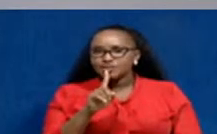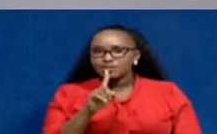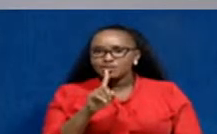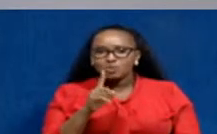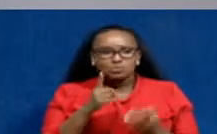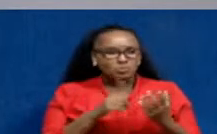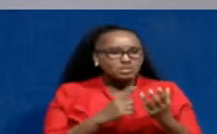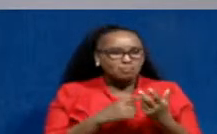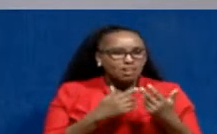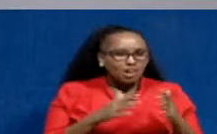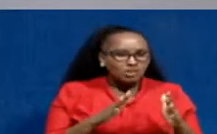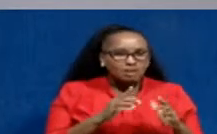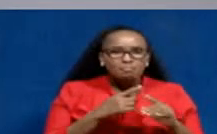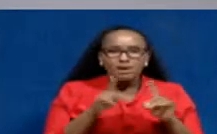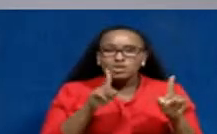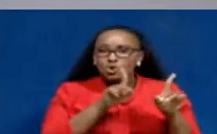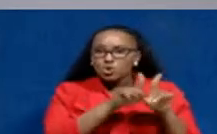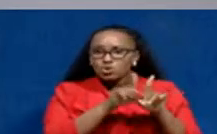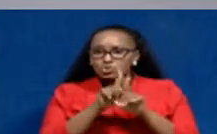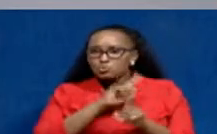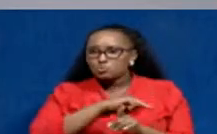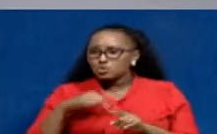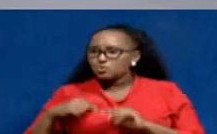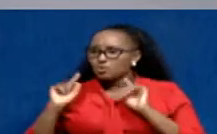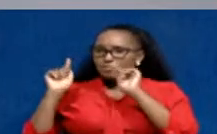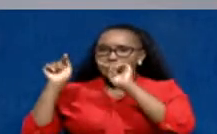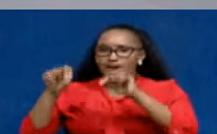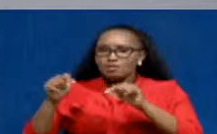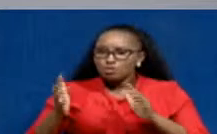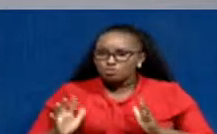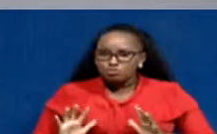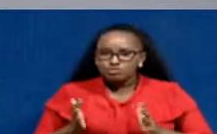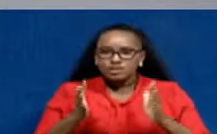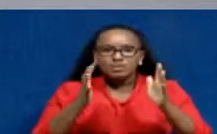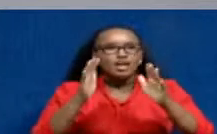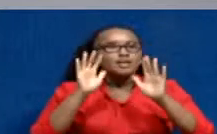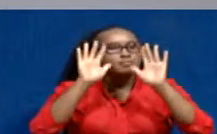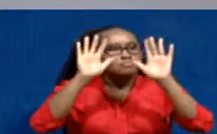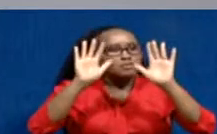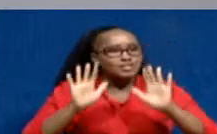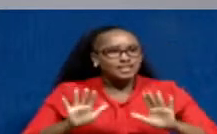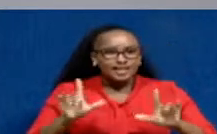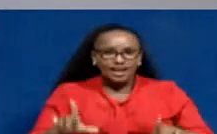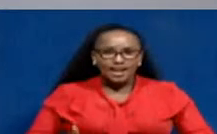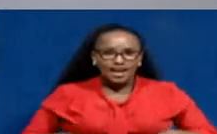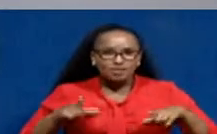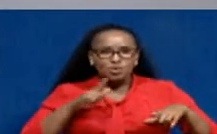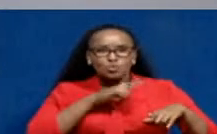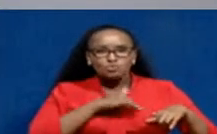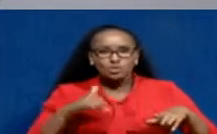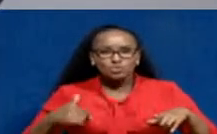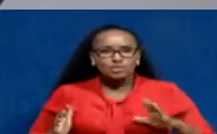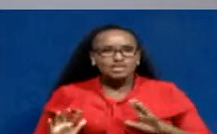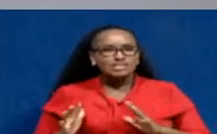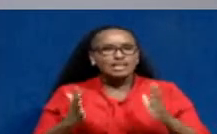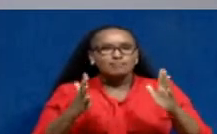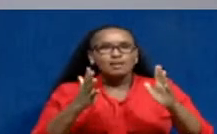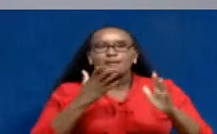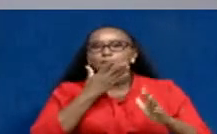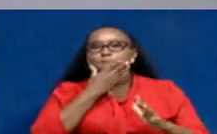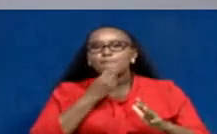loss, but also to celebrate a magnificent life. We celebrate a man of